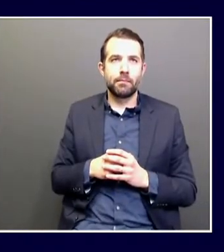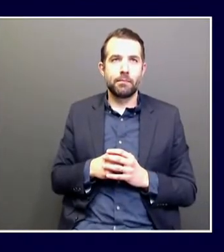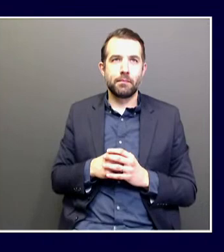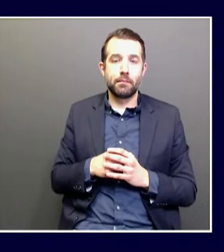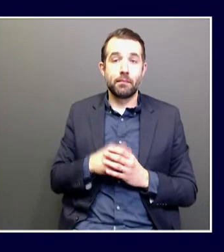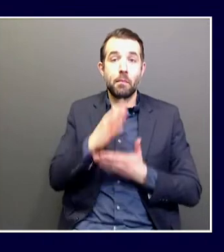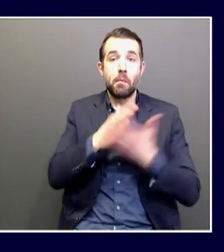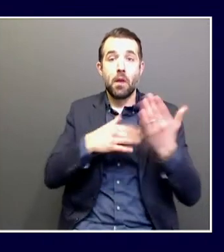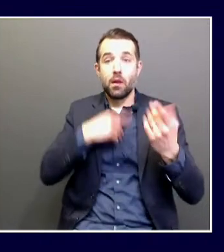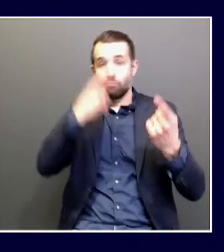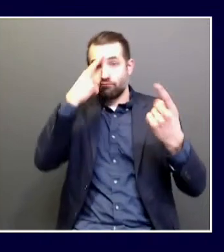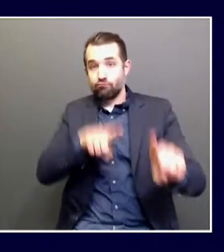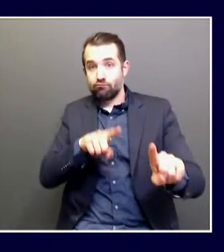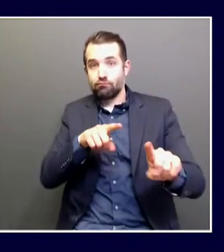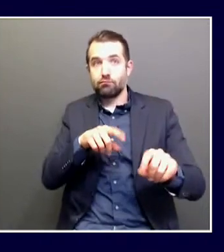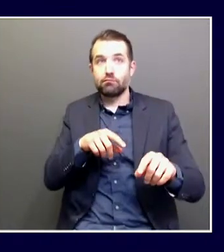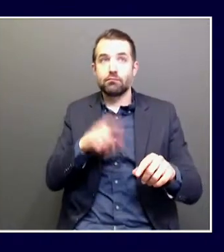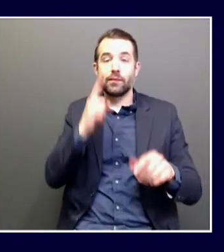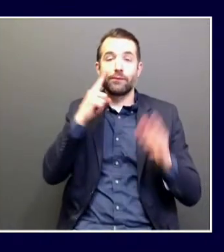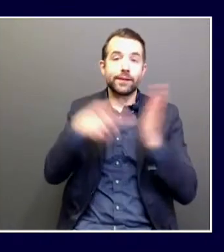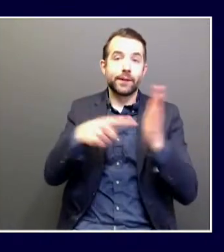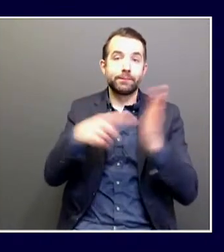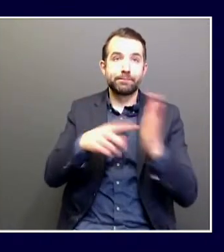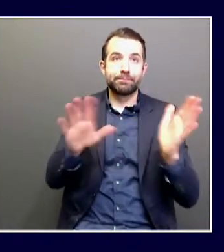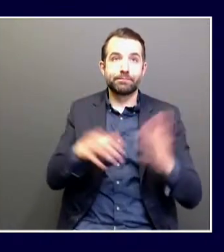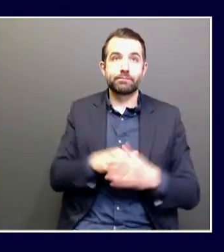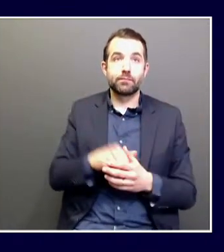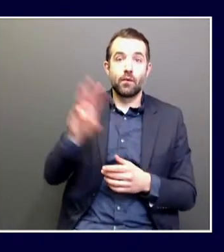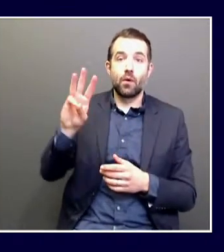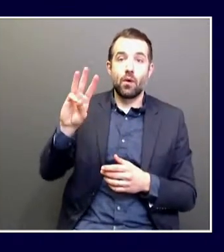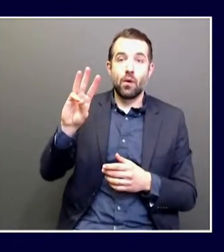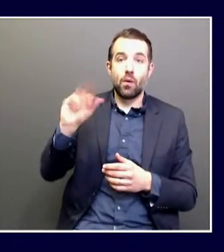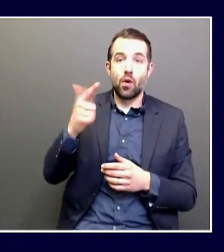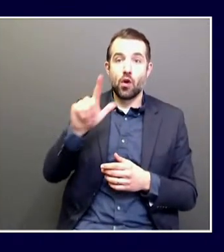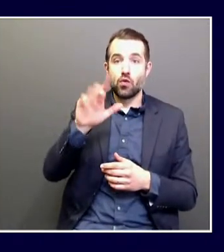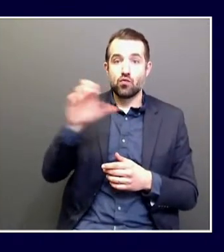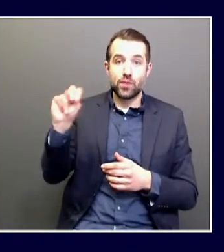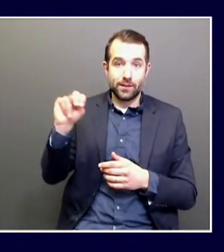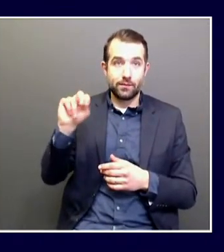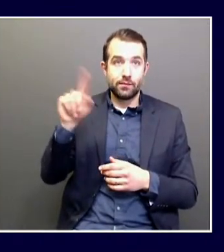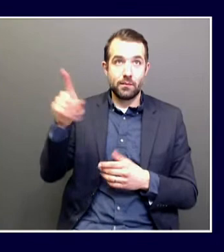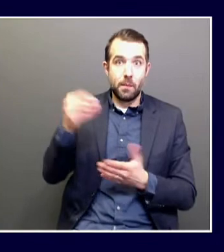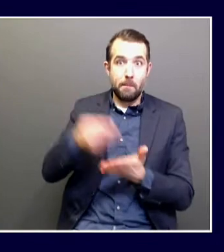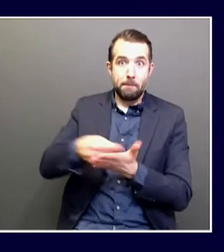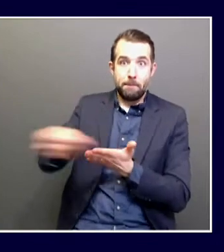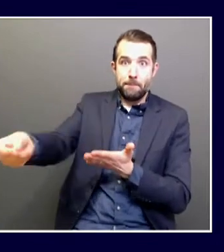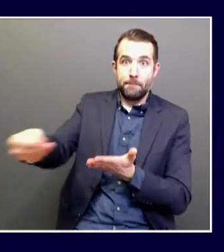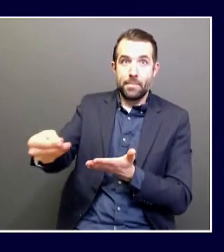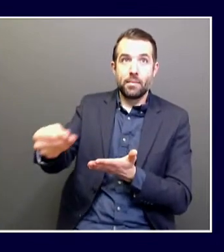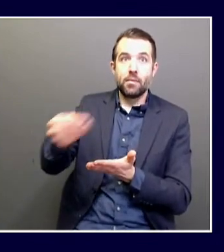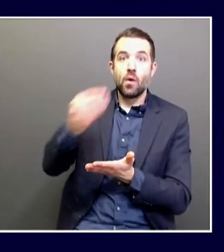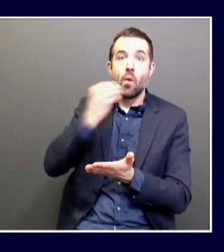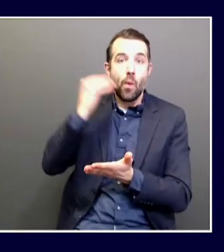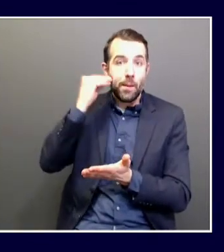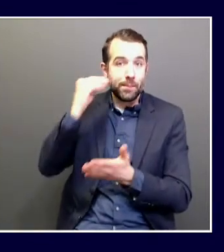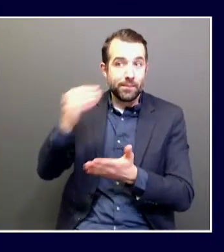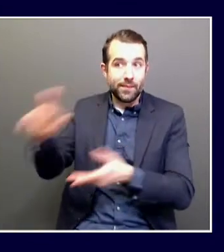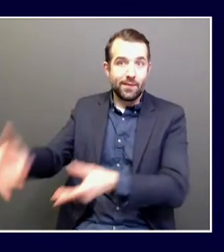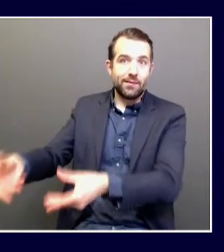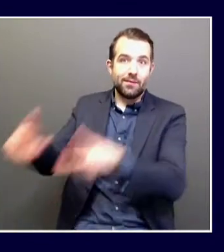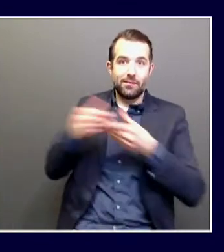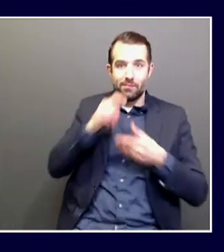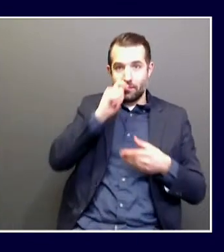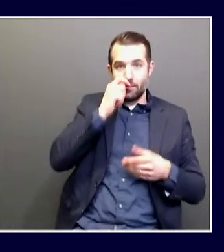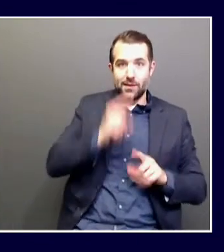example, if you go to Walgreens and get an antigen test there, not the one you purchase, but the one you sign up for, that you can get for free at